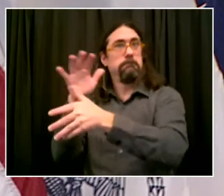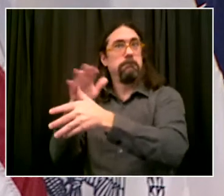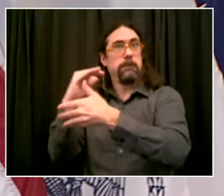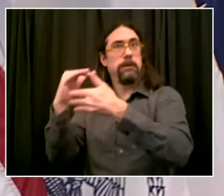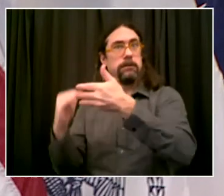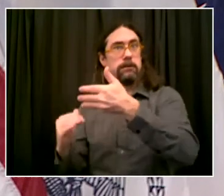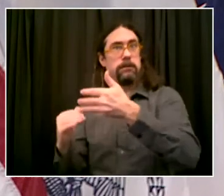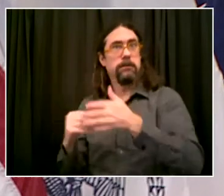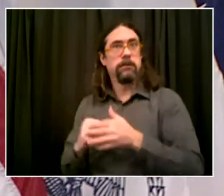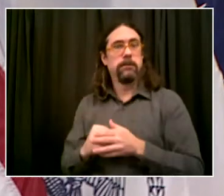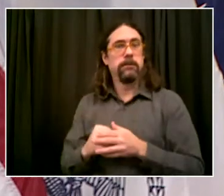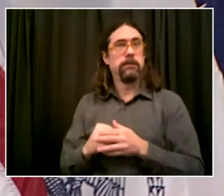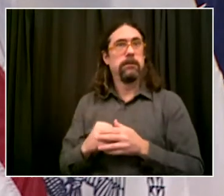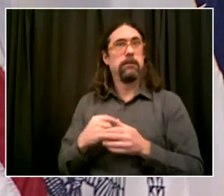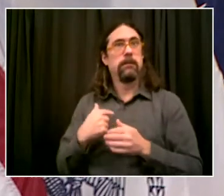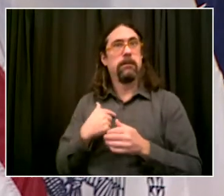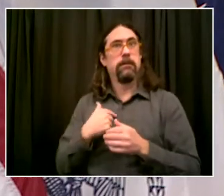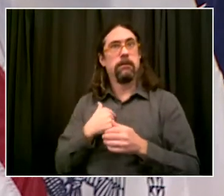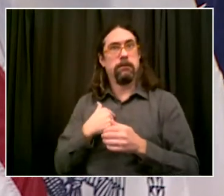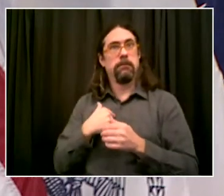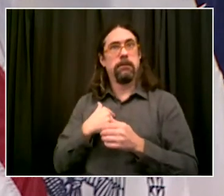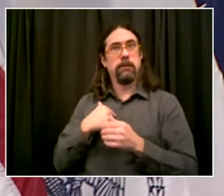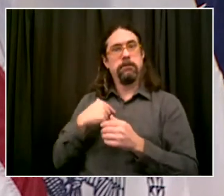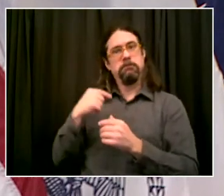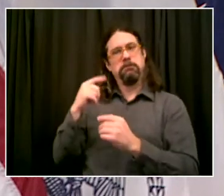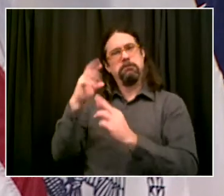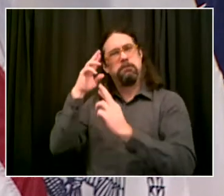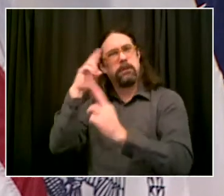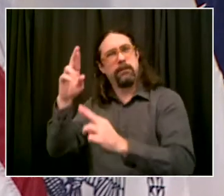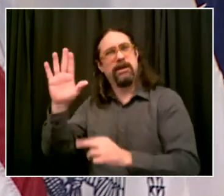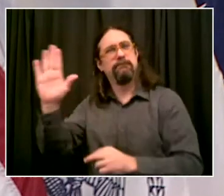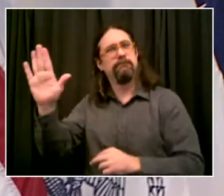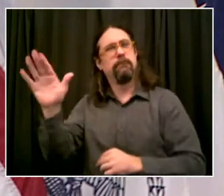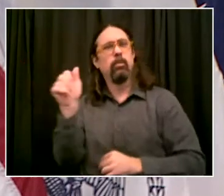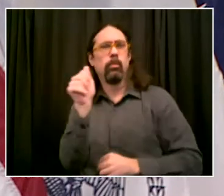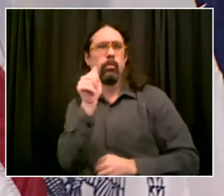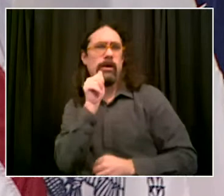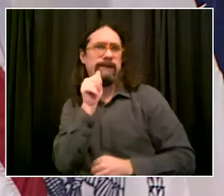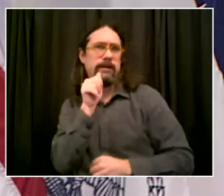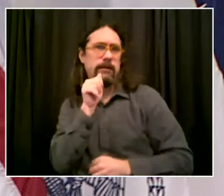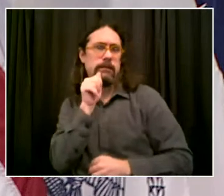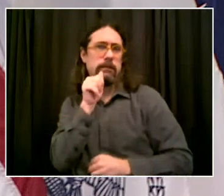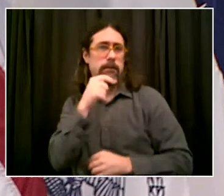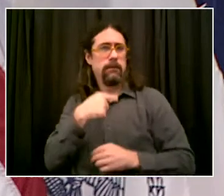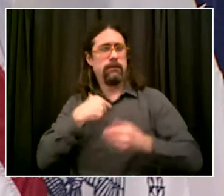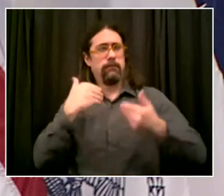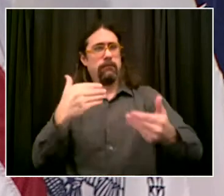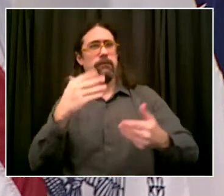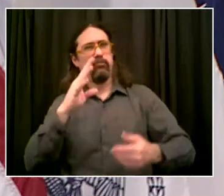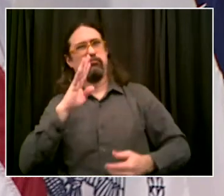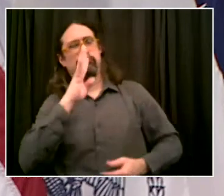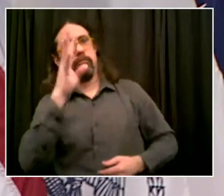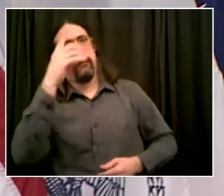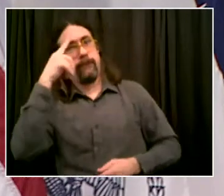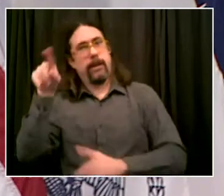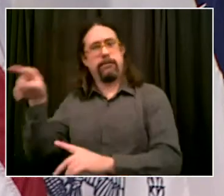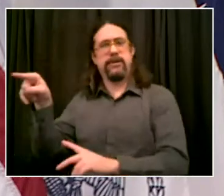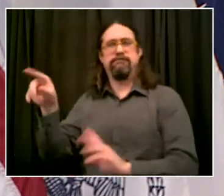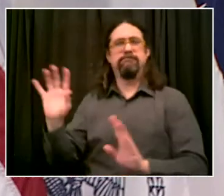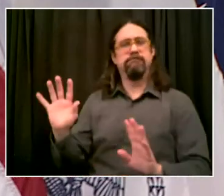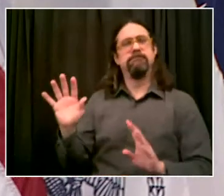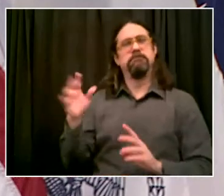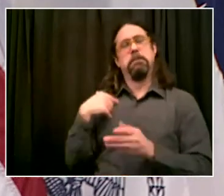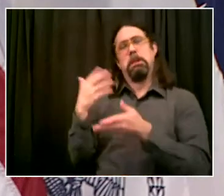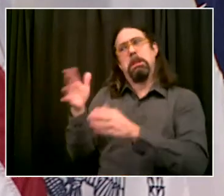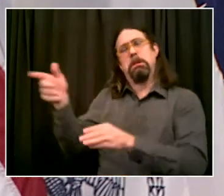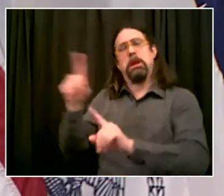Rich. Well, we wish him well, of course. And just wondering, there are questions as to